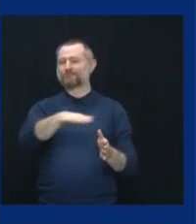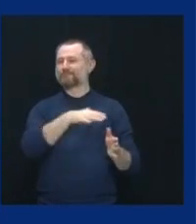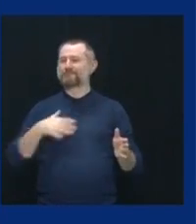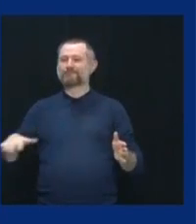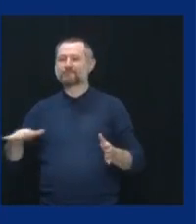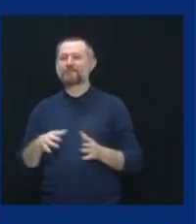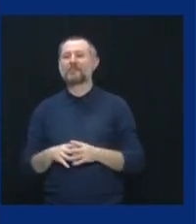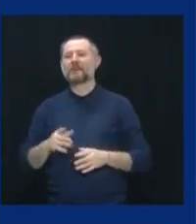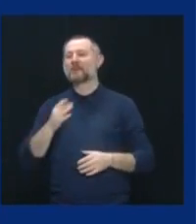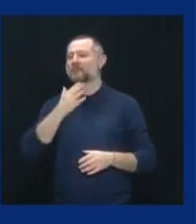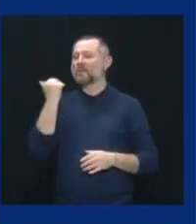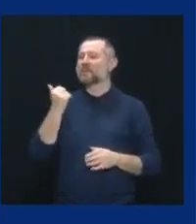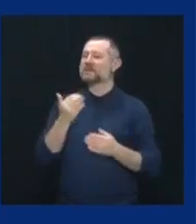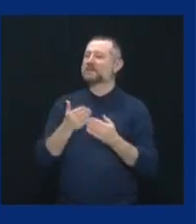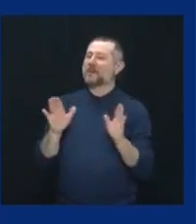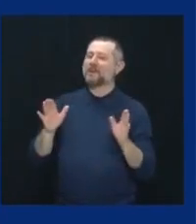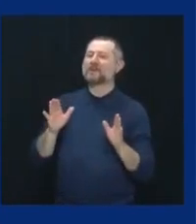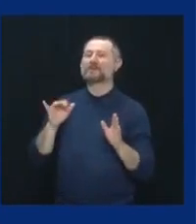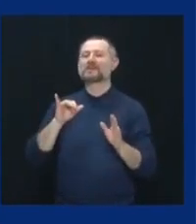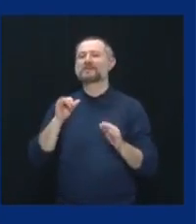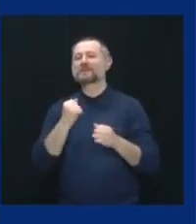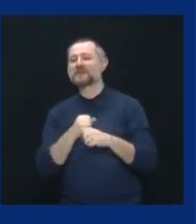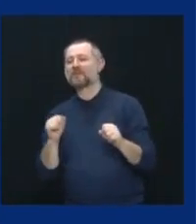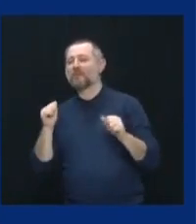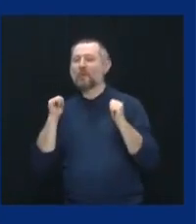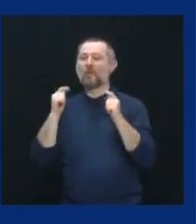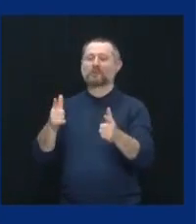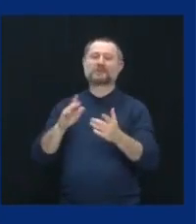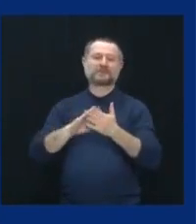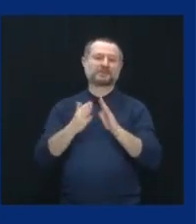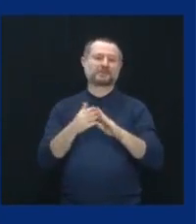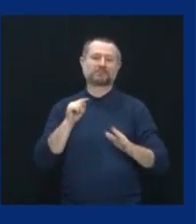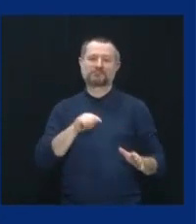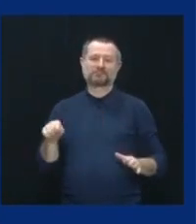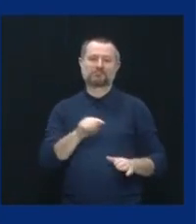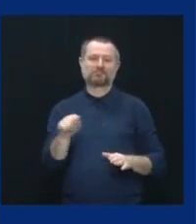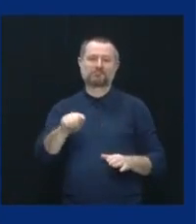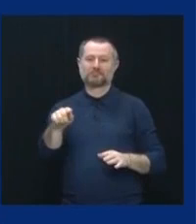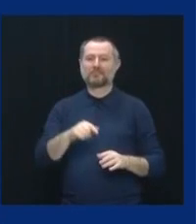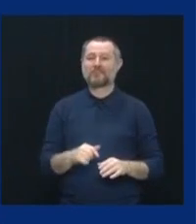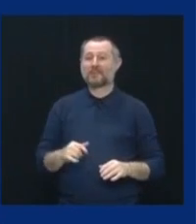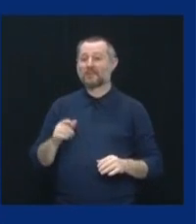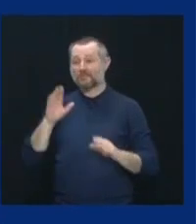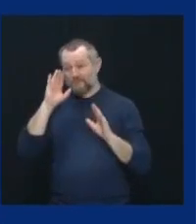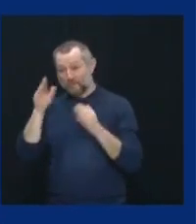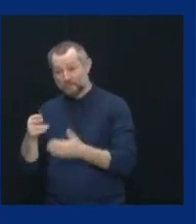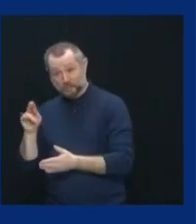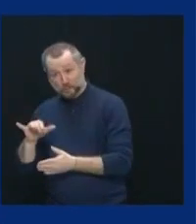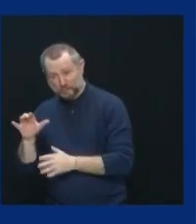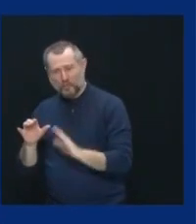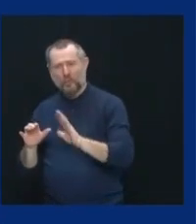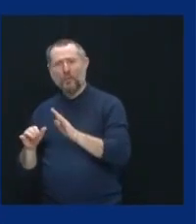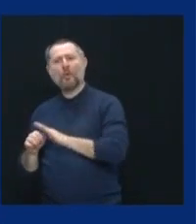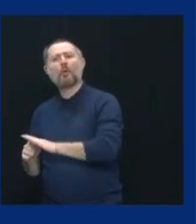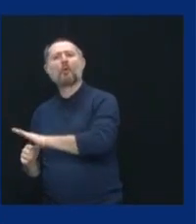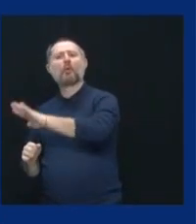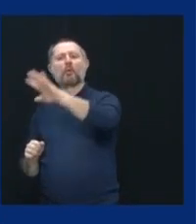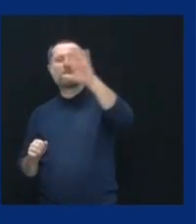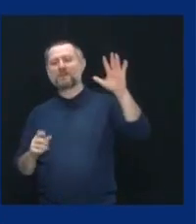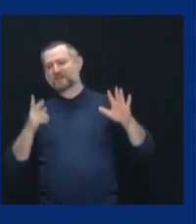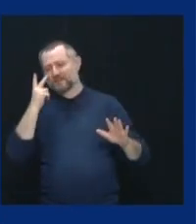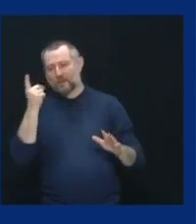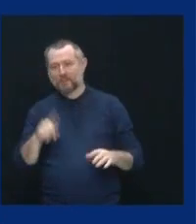better public safety in cities writ large overall. You know, you focus on New York City. We've had situations in